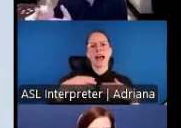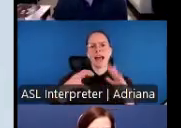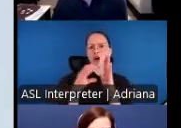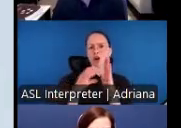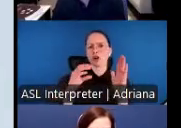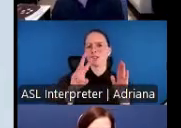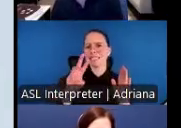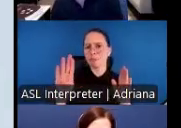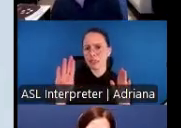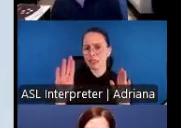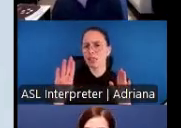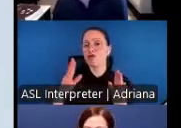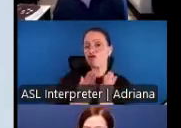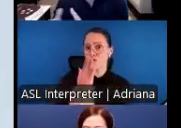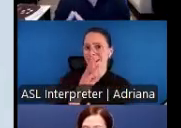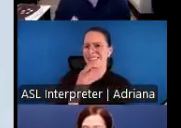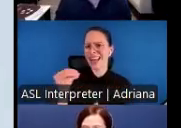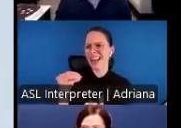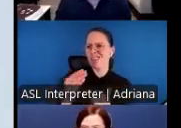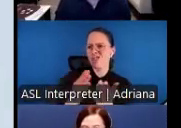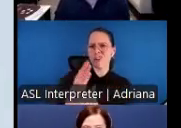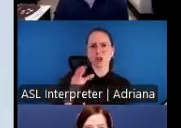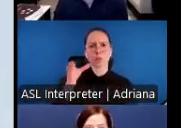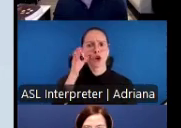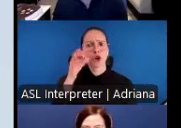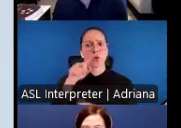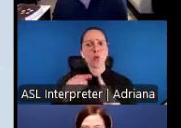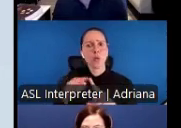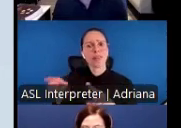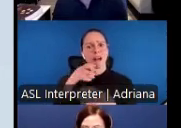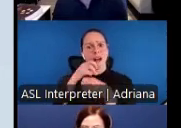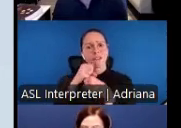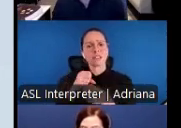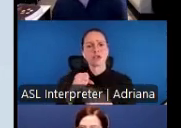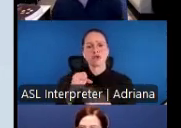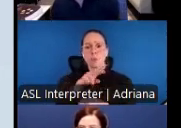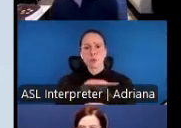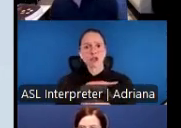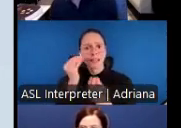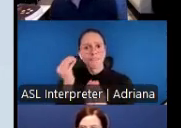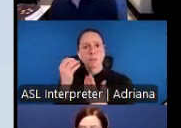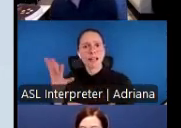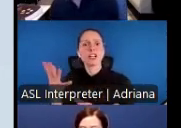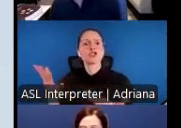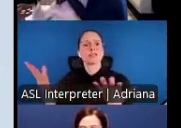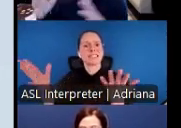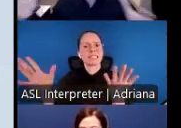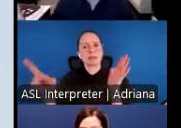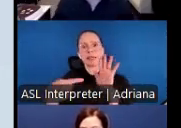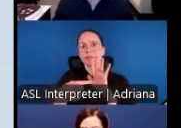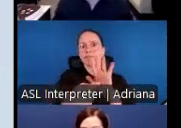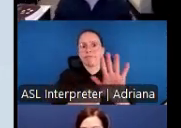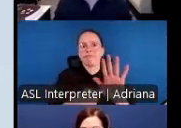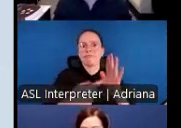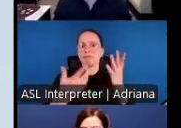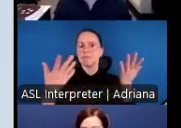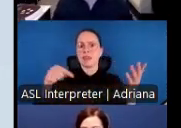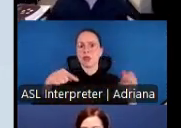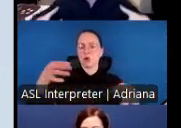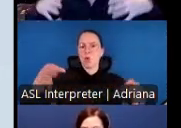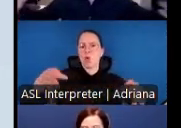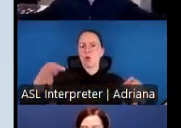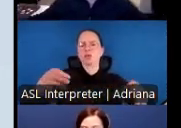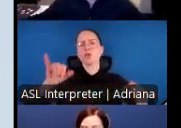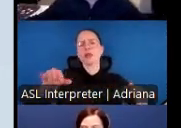rights and has a right to be heard when their confidential personal information is being subpoenaed. And so those are important rights